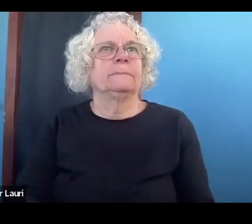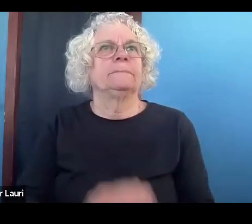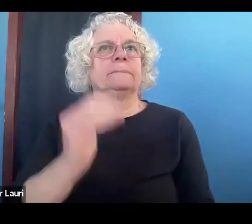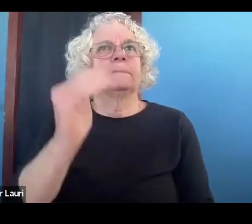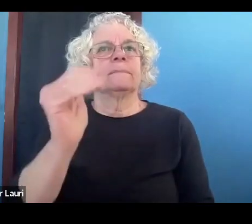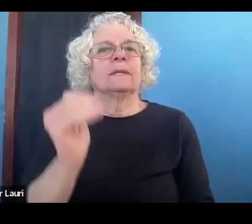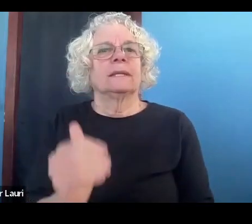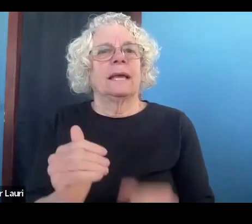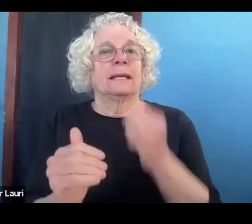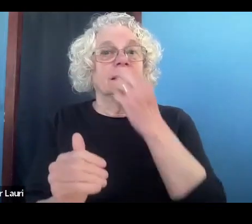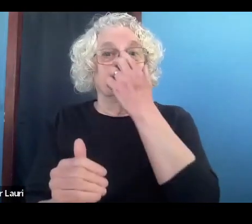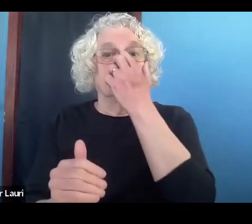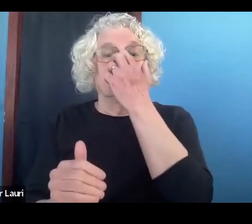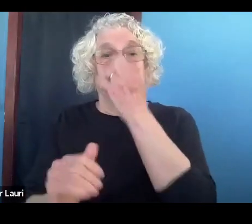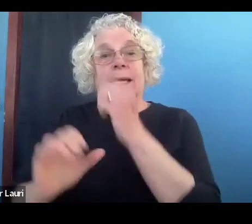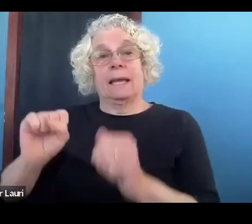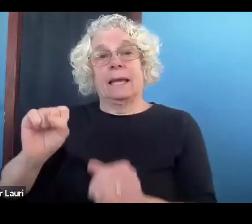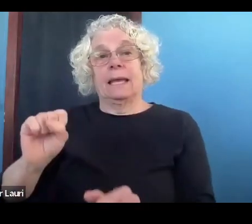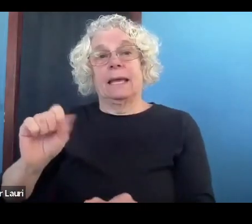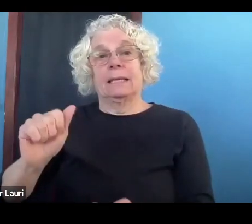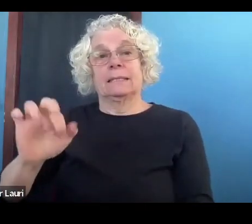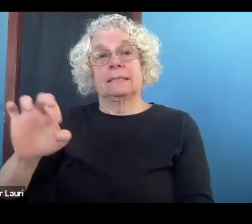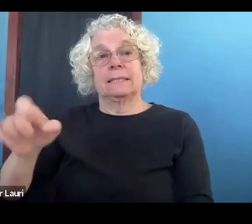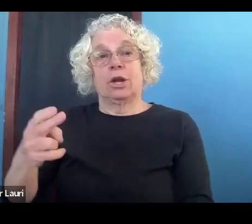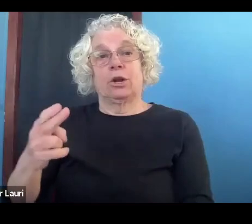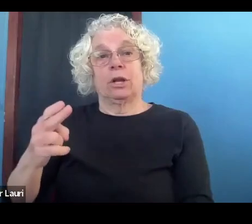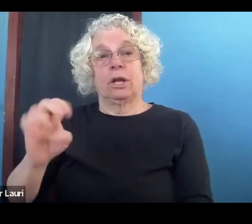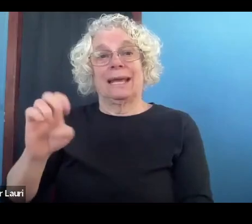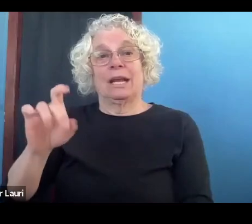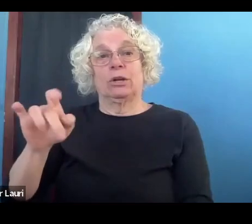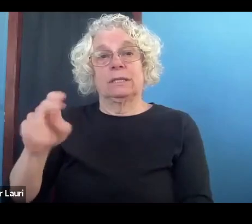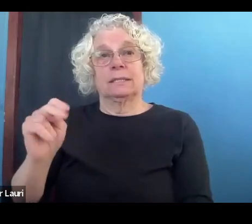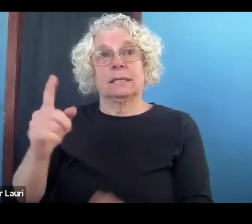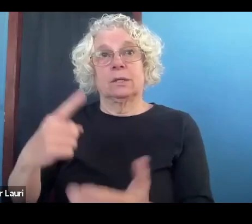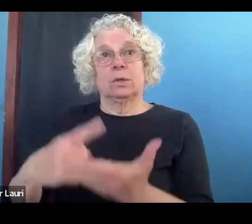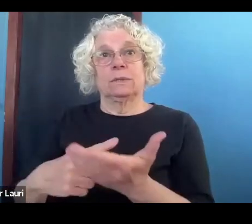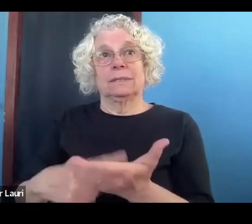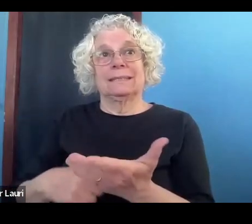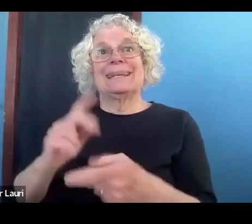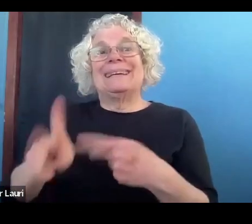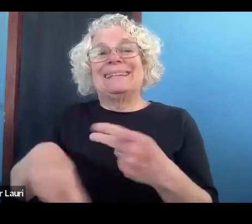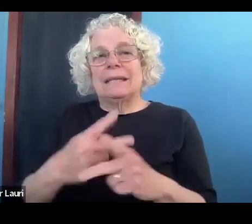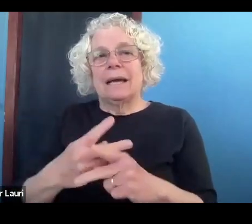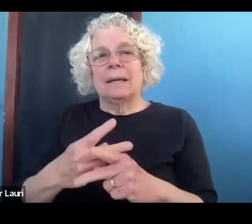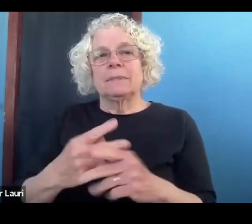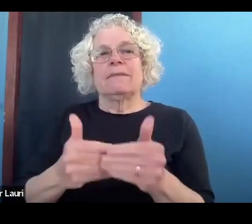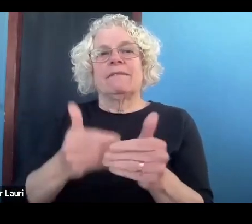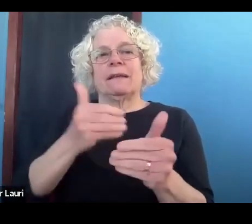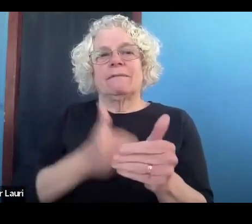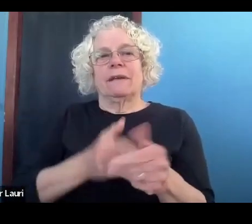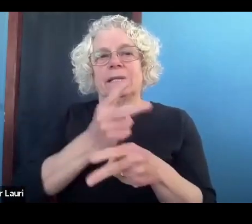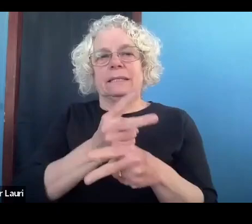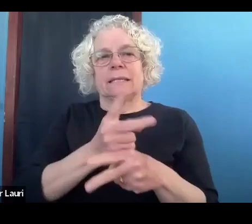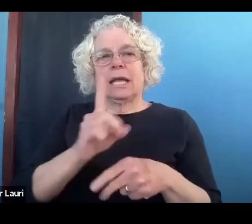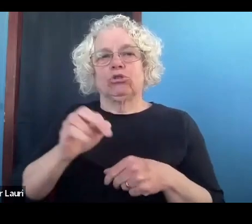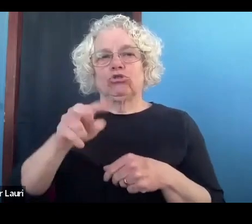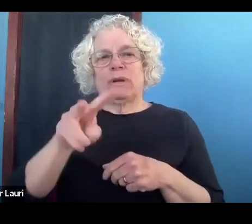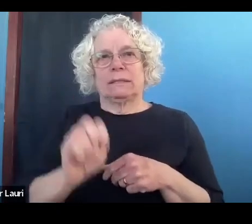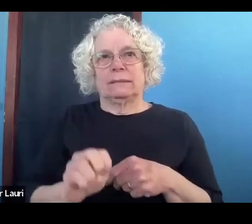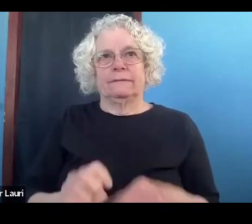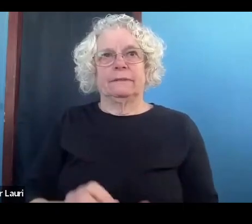and I'm going to turn it over to Sarah Erickson to start talking about types of advanced care directives.